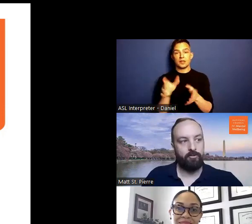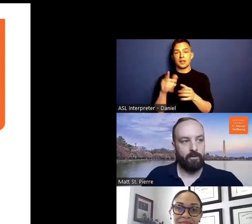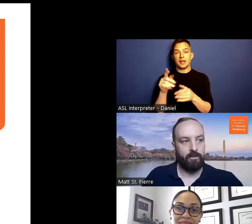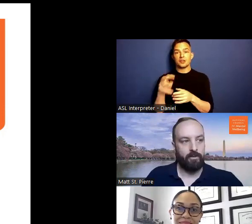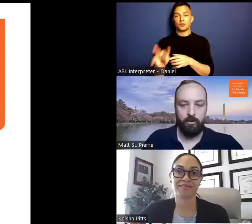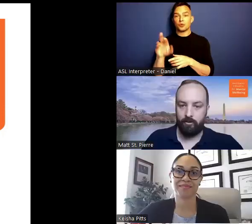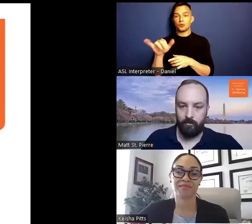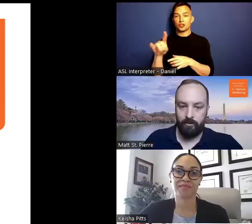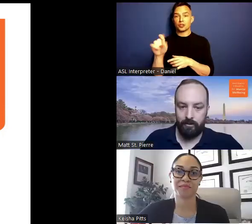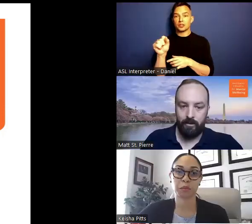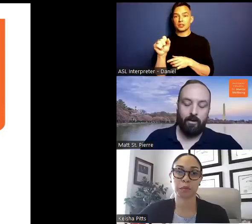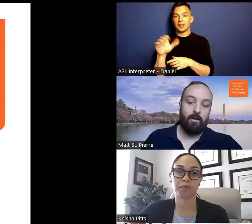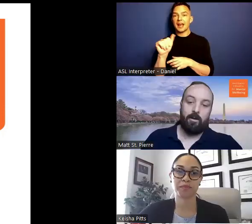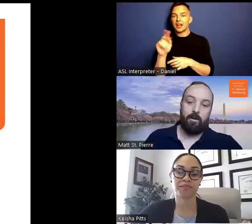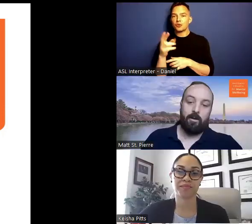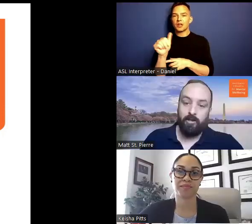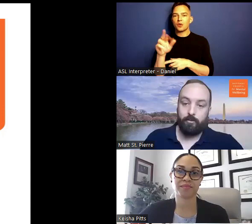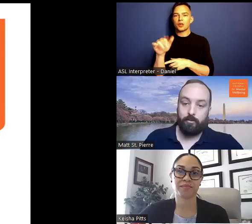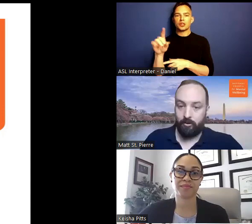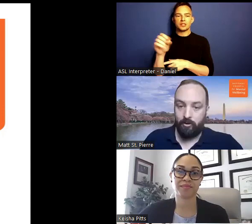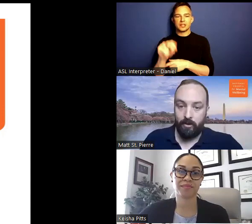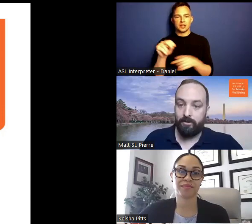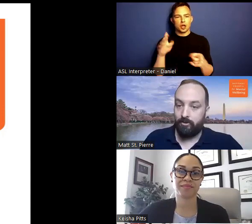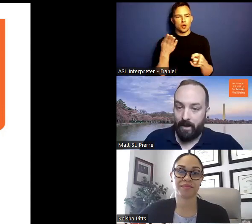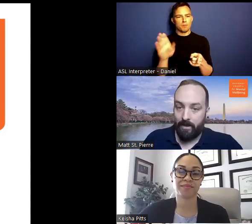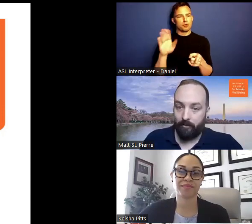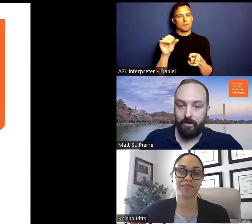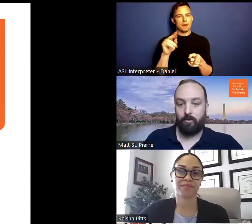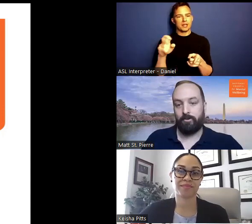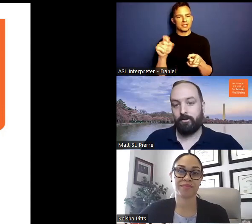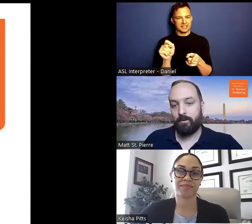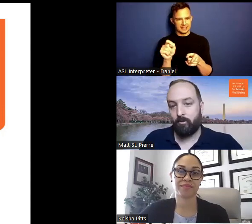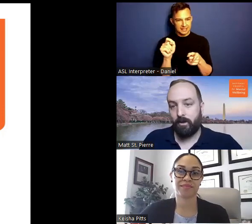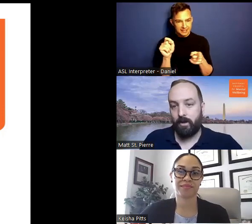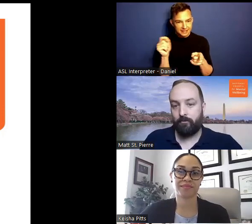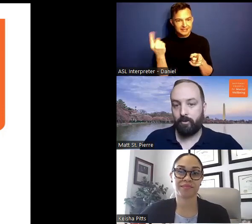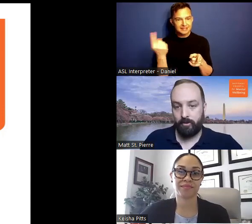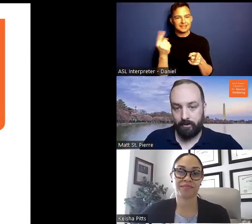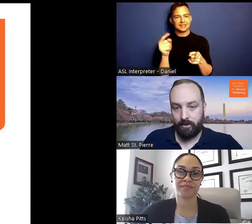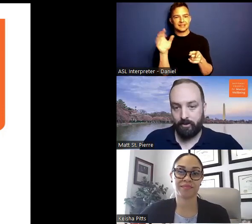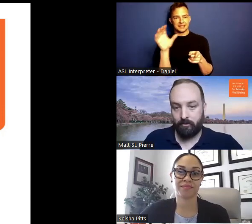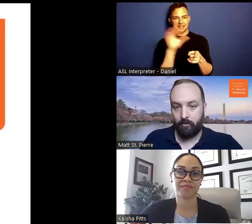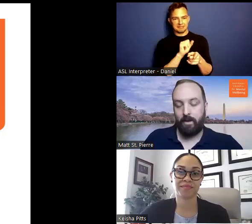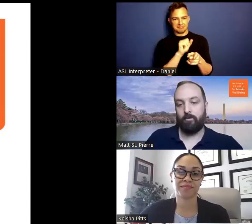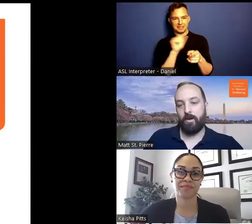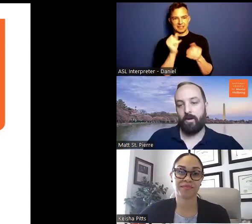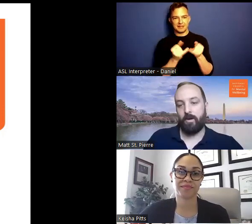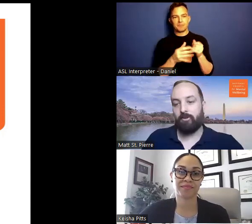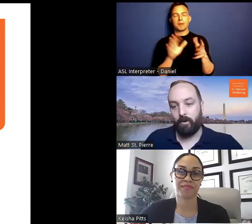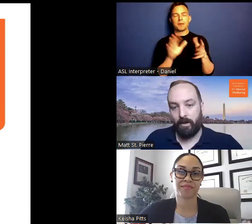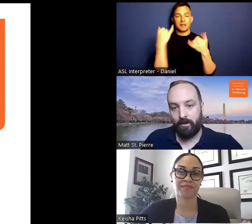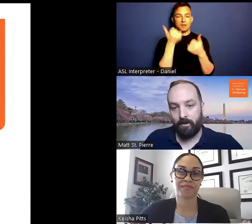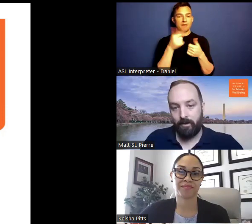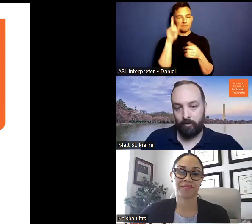Blue Bonnet Trails Community Services. Please be sure to utilize the chat for any questions that you might have during the presentation. We will have a